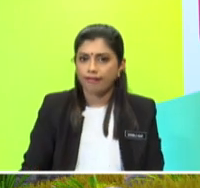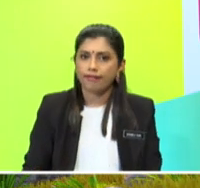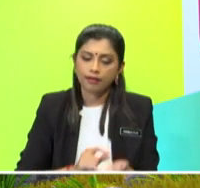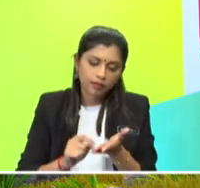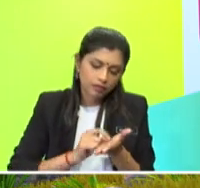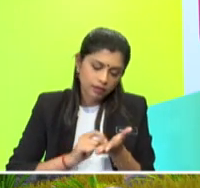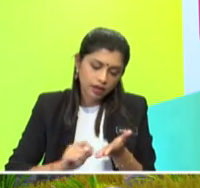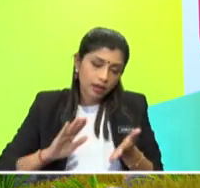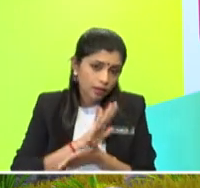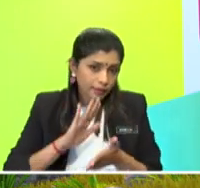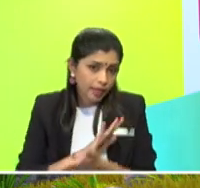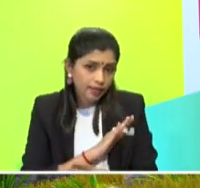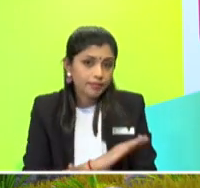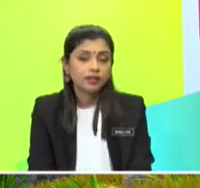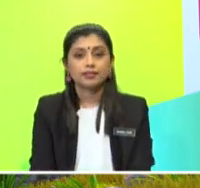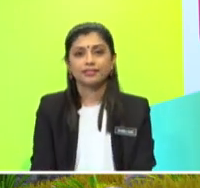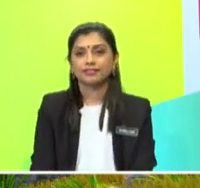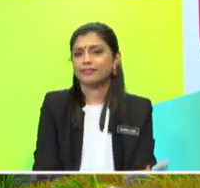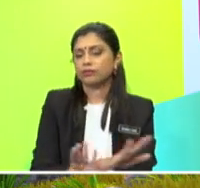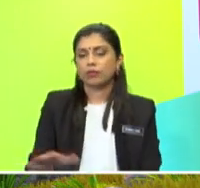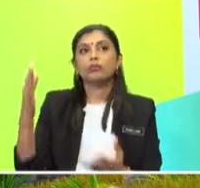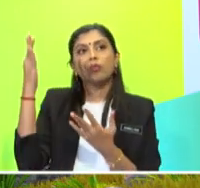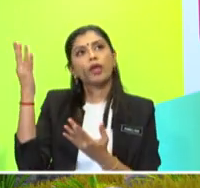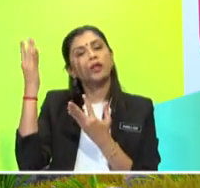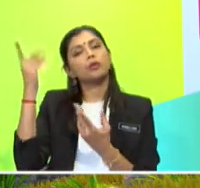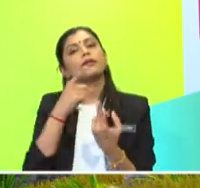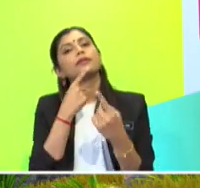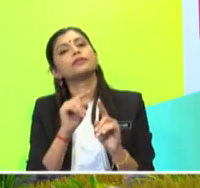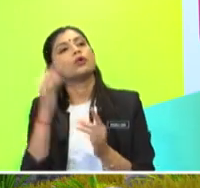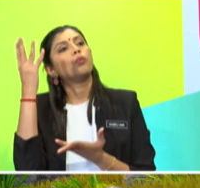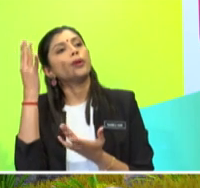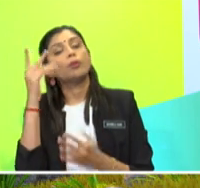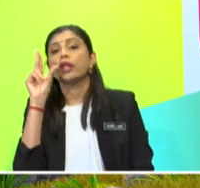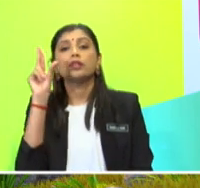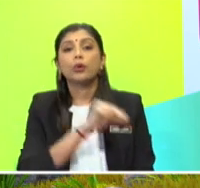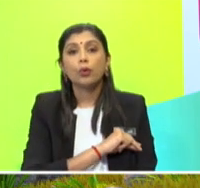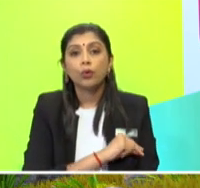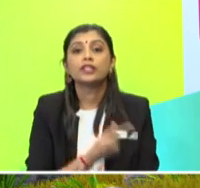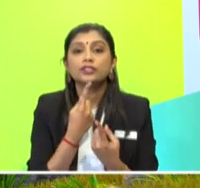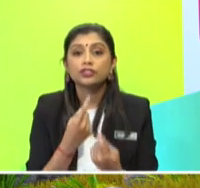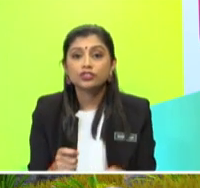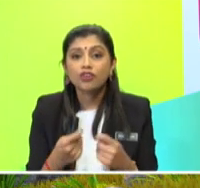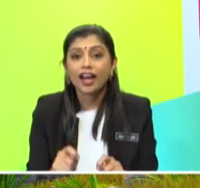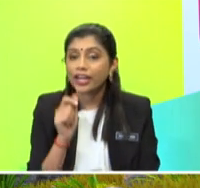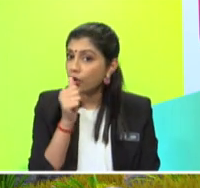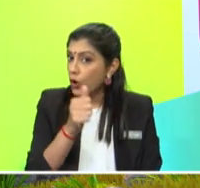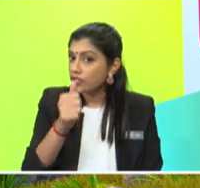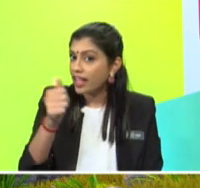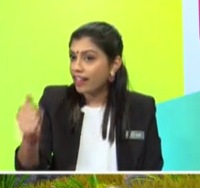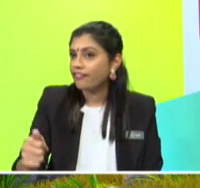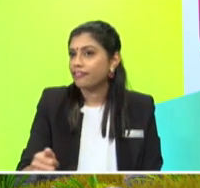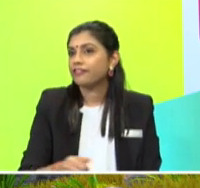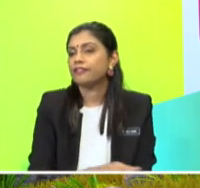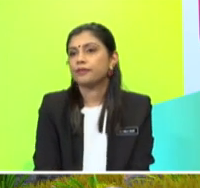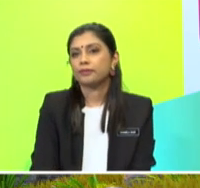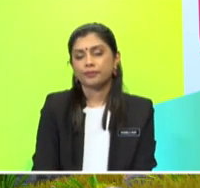the paragraph or the sentences. And maybe we can compare our answers and see how well you have done. Exactly. So, all right. So, of course, combining